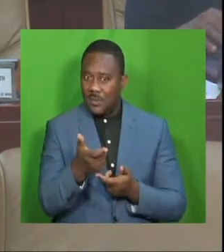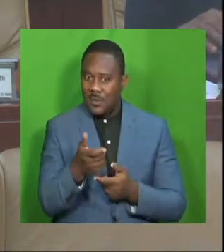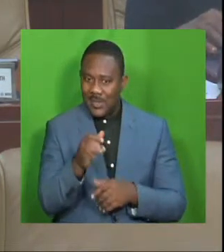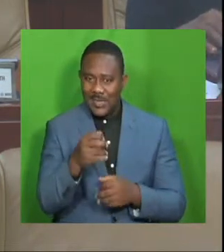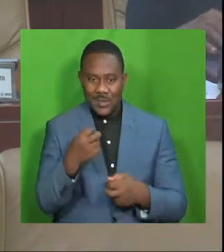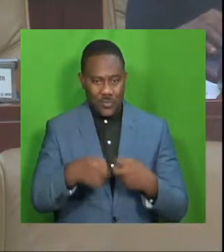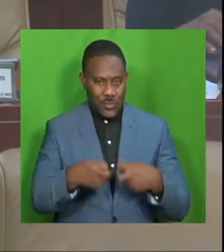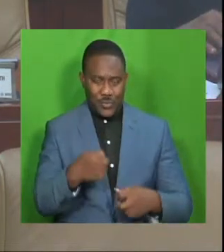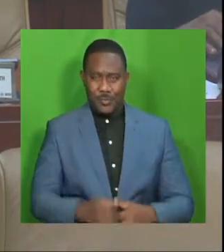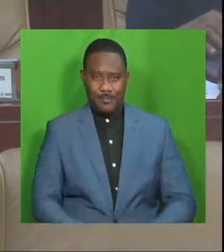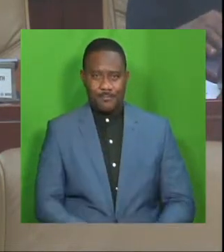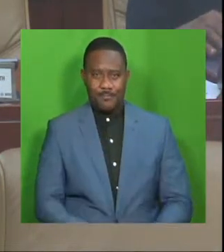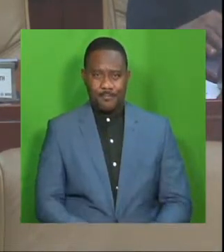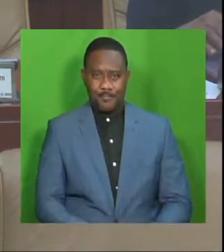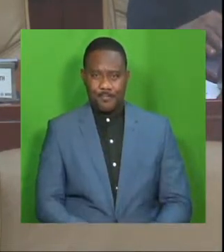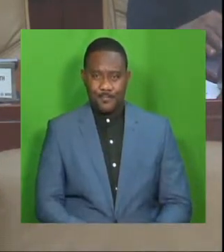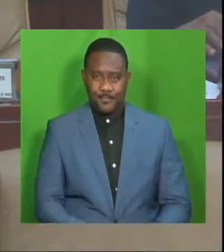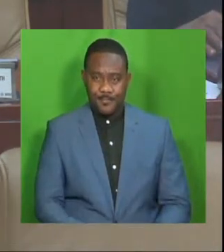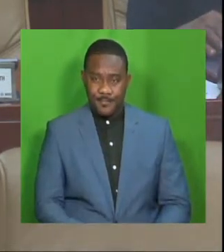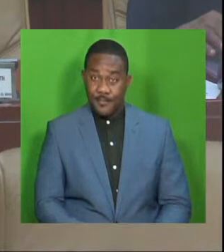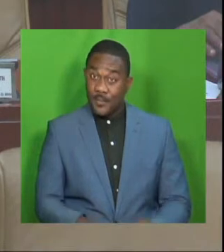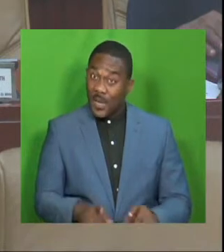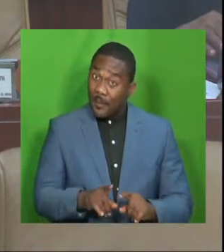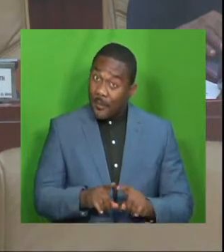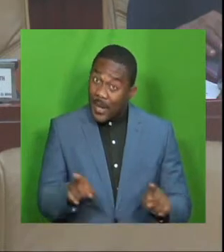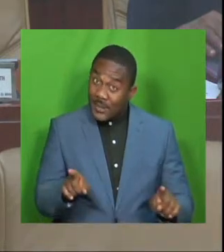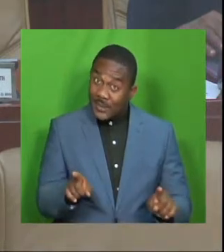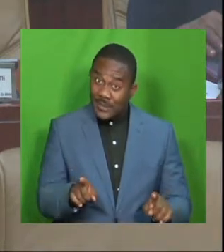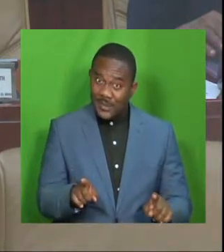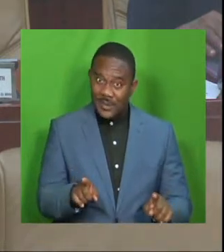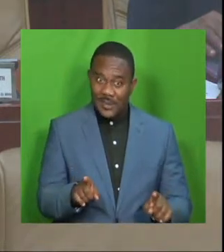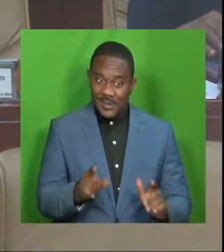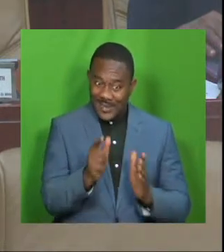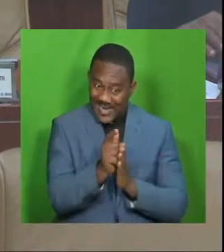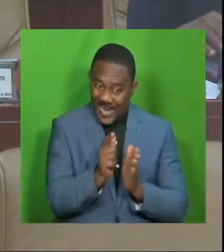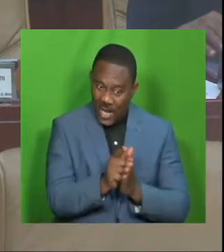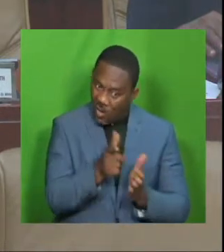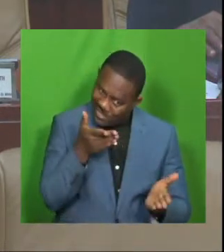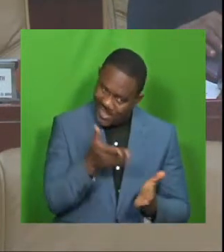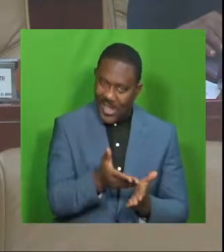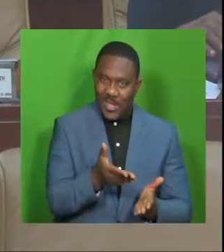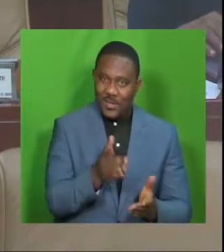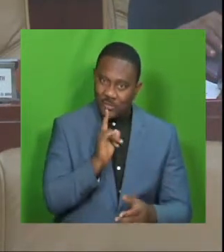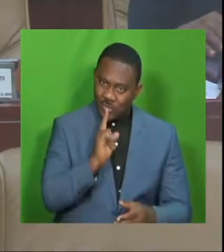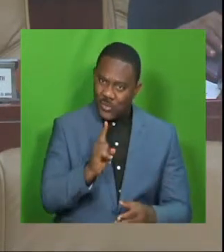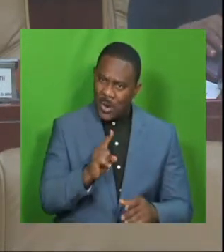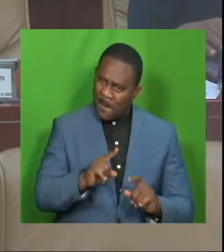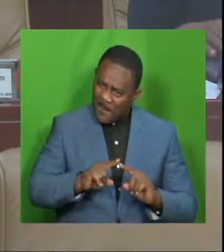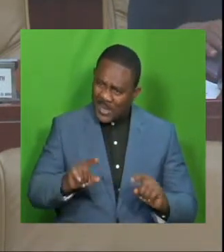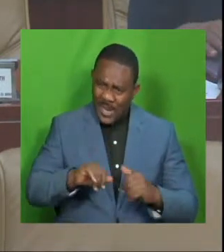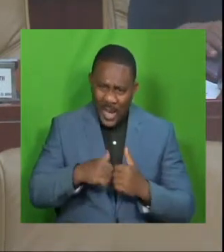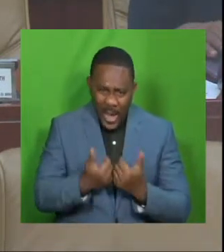has to do with our own enforcement of our regulations pertaining to fishing.